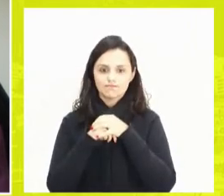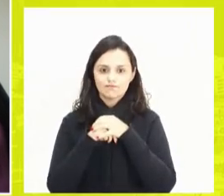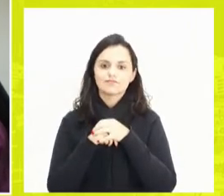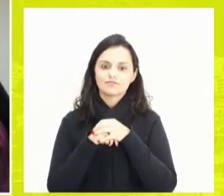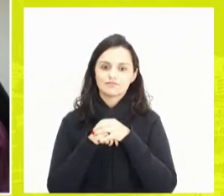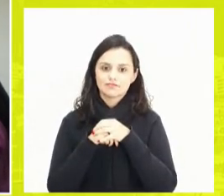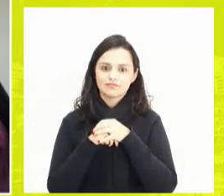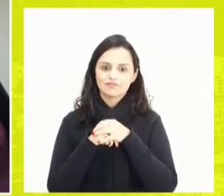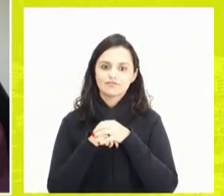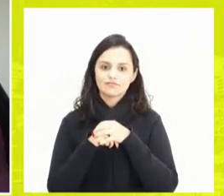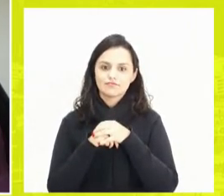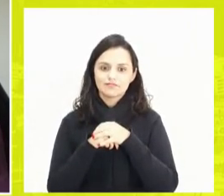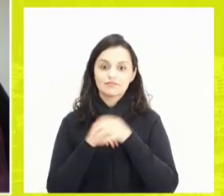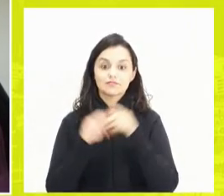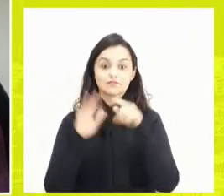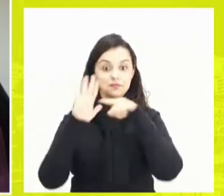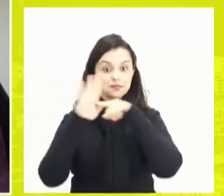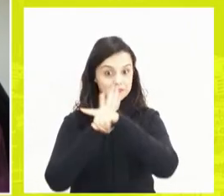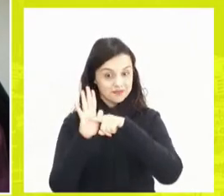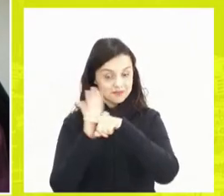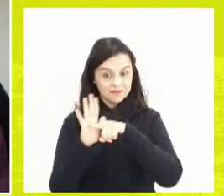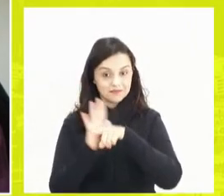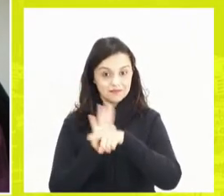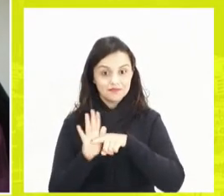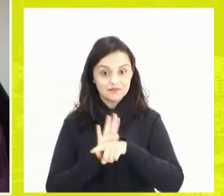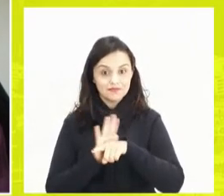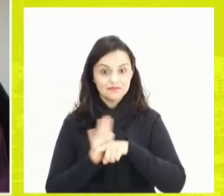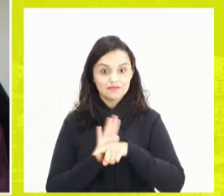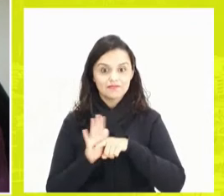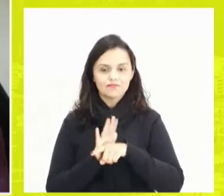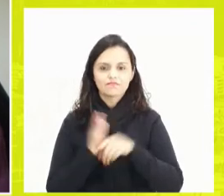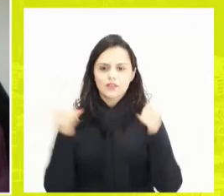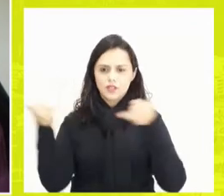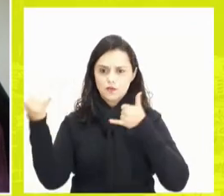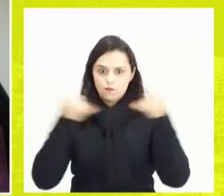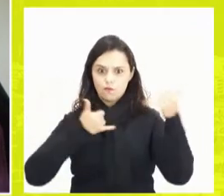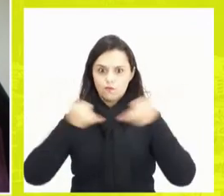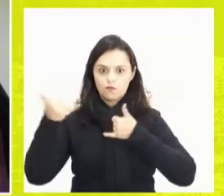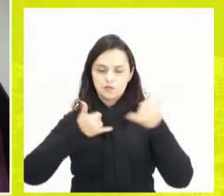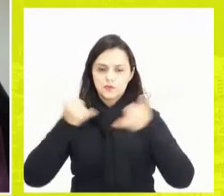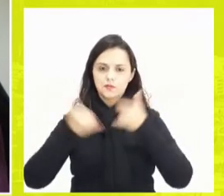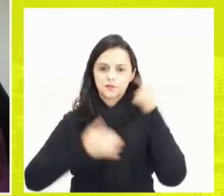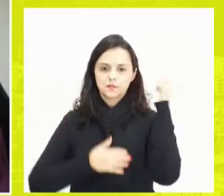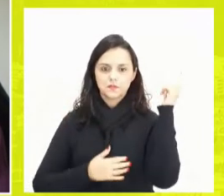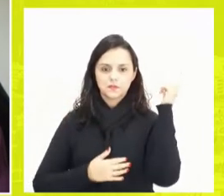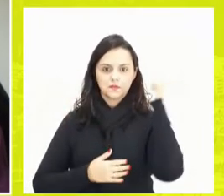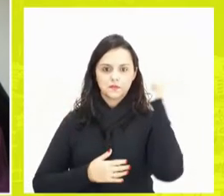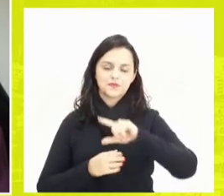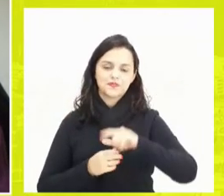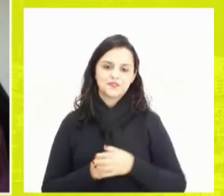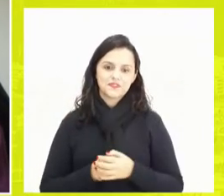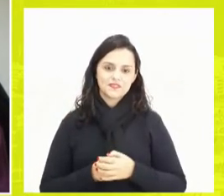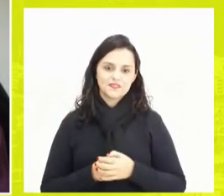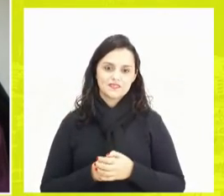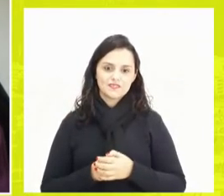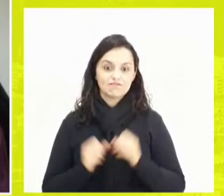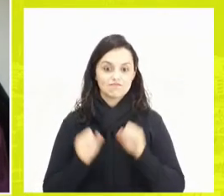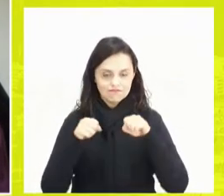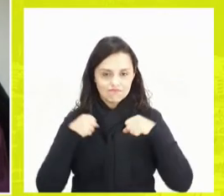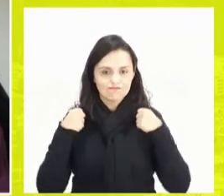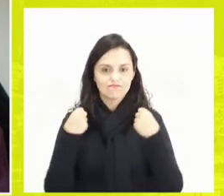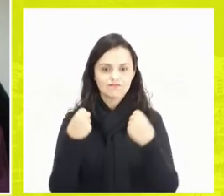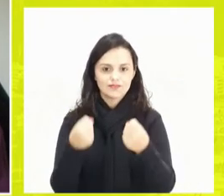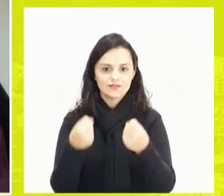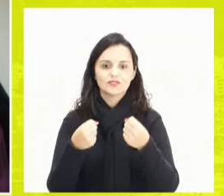thinking never stop researching and informing yourself only through this